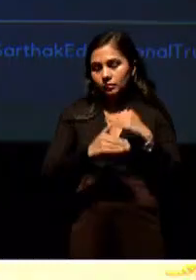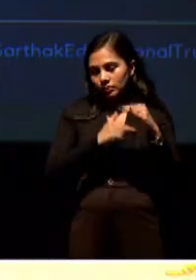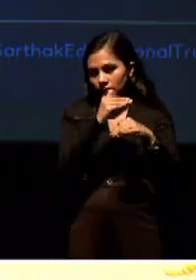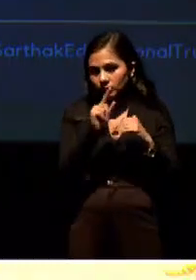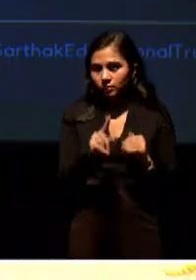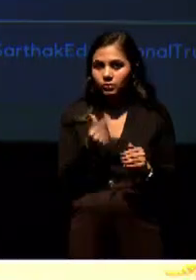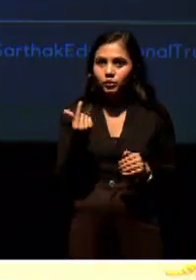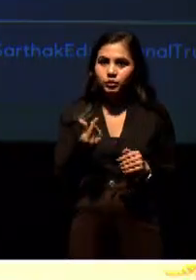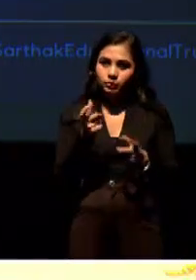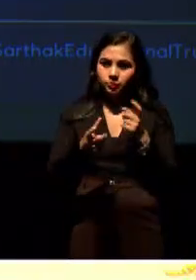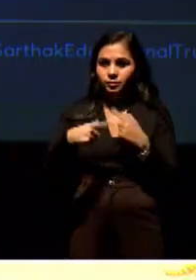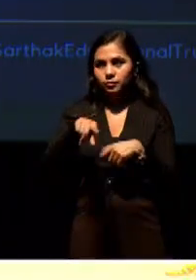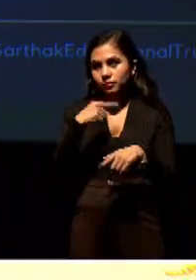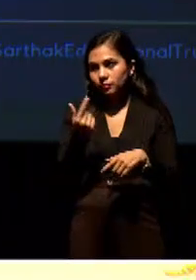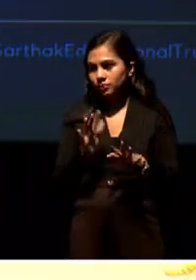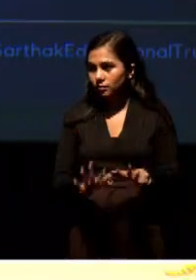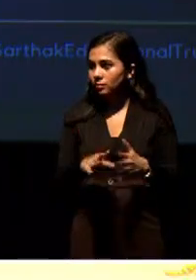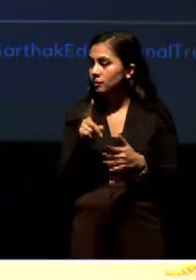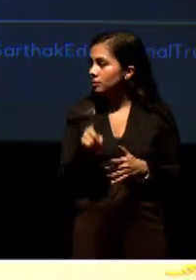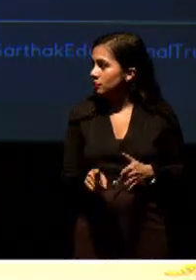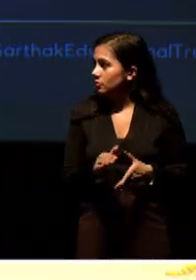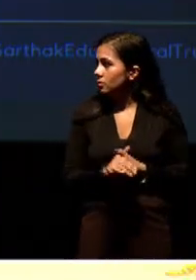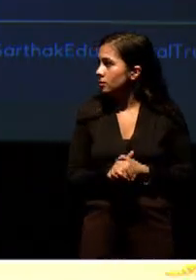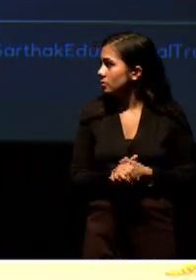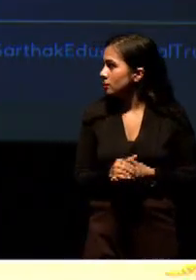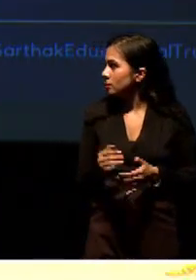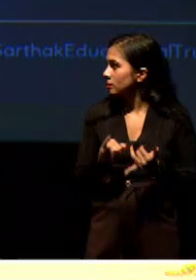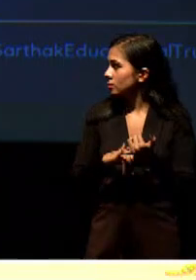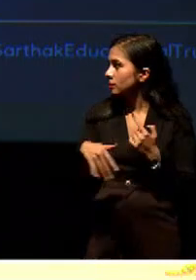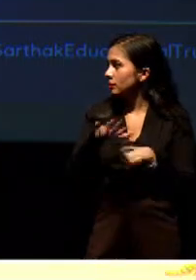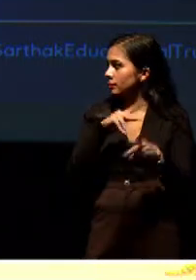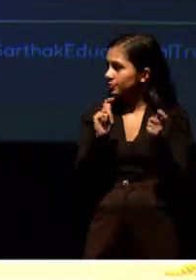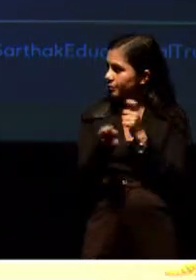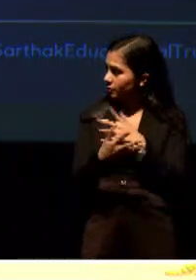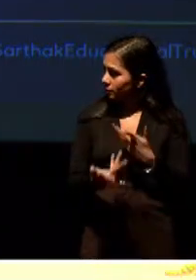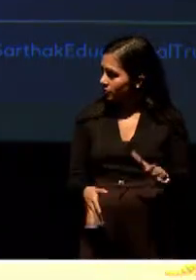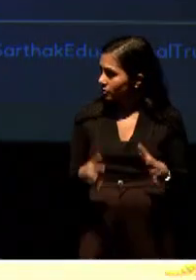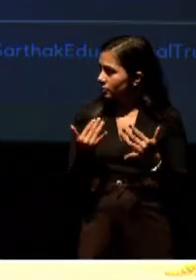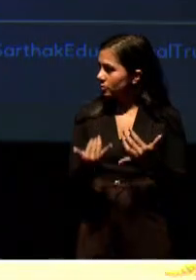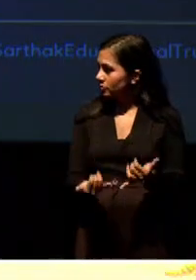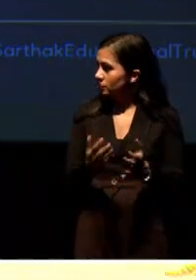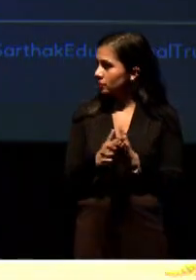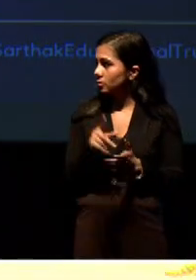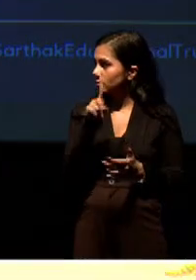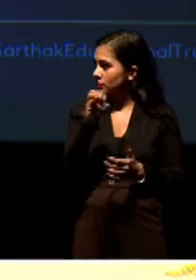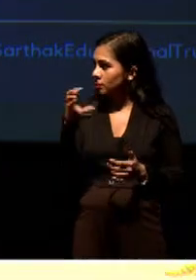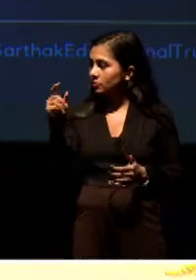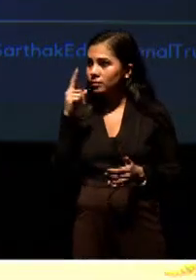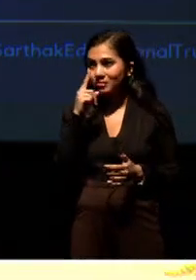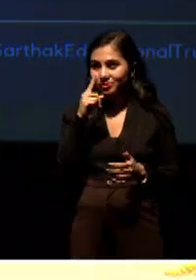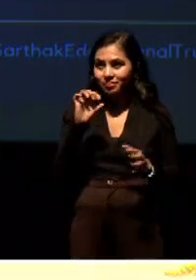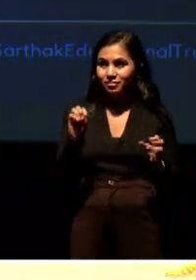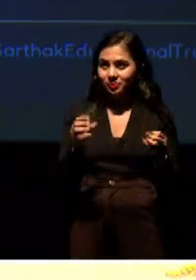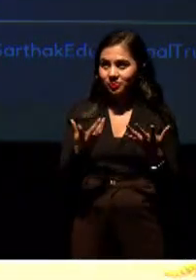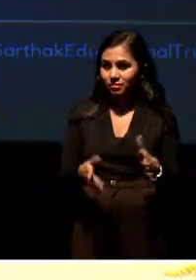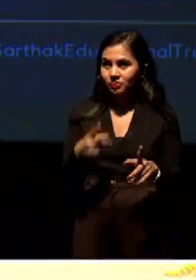is what we are still using. So, but yeah, the scenario has changed. At this time, I think there are hundreds of Indian startups